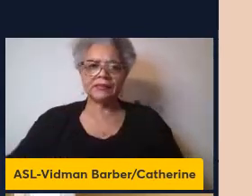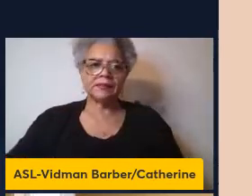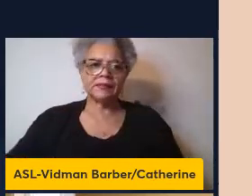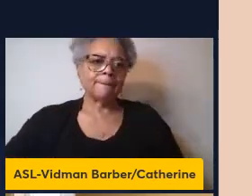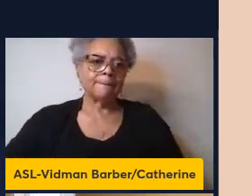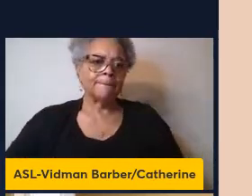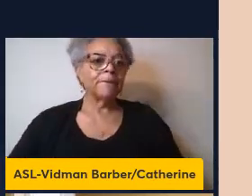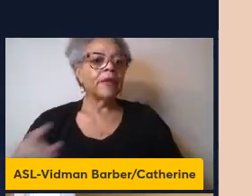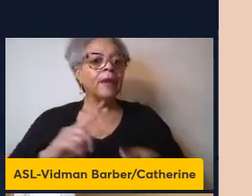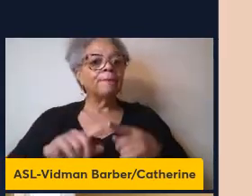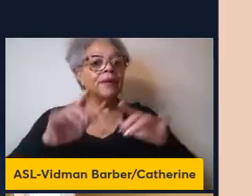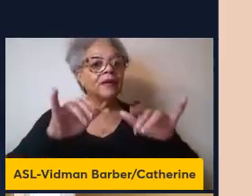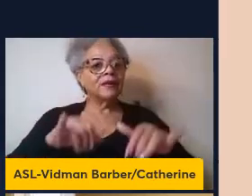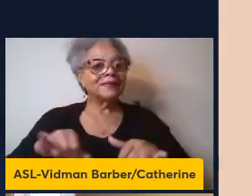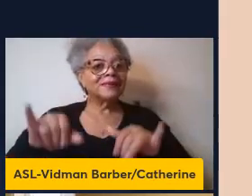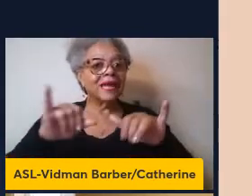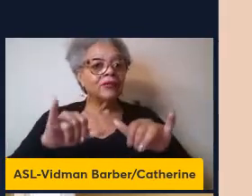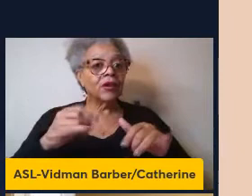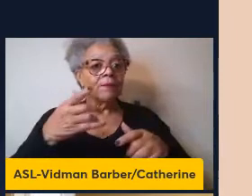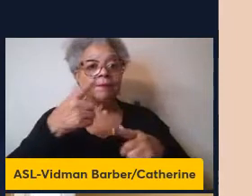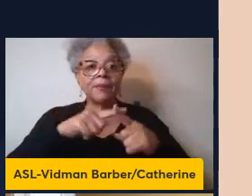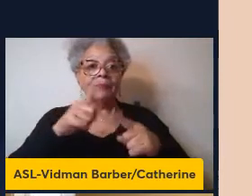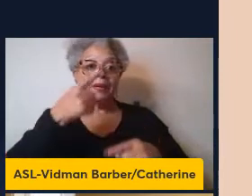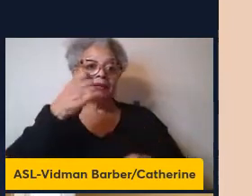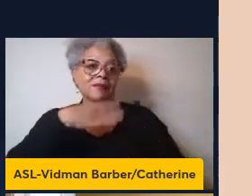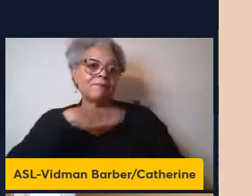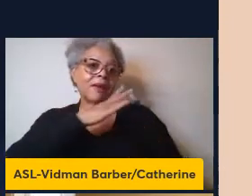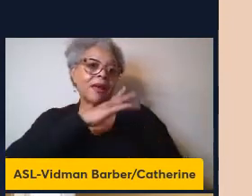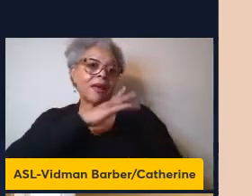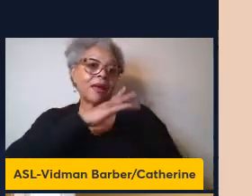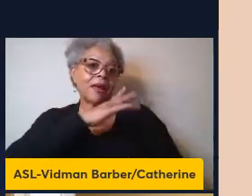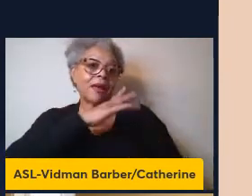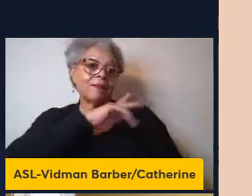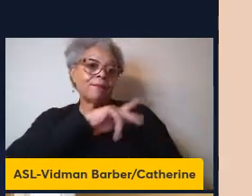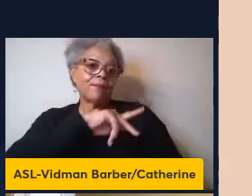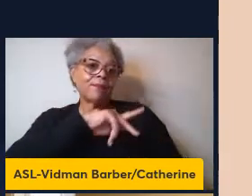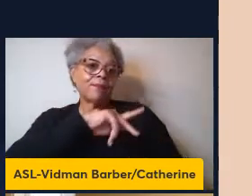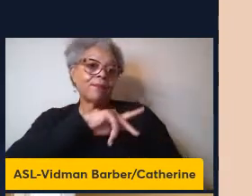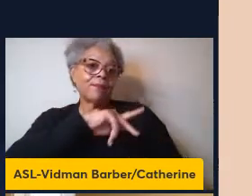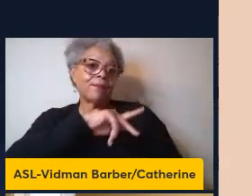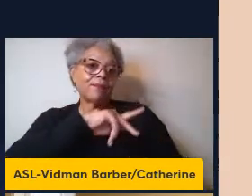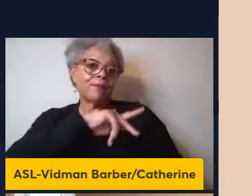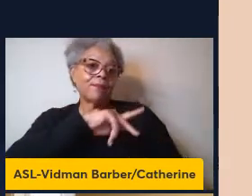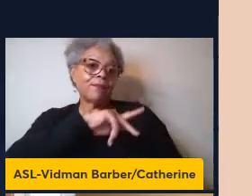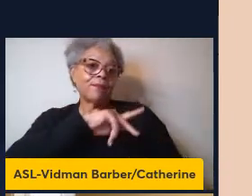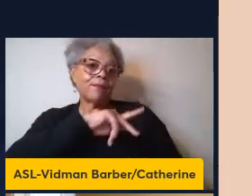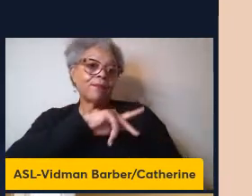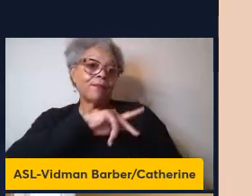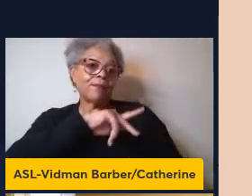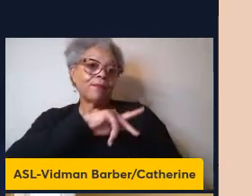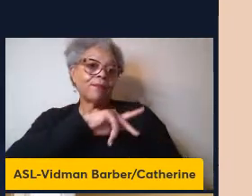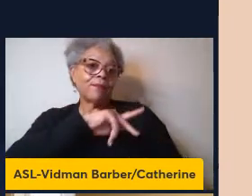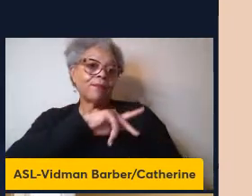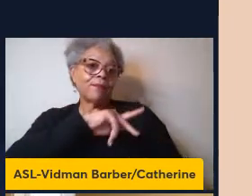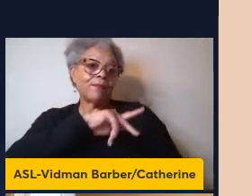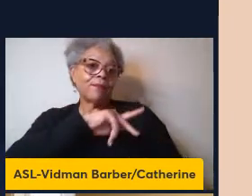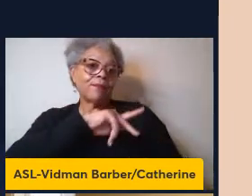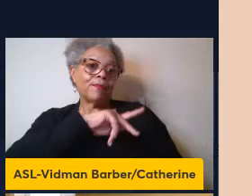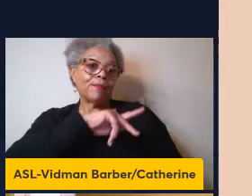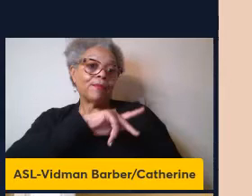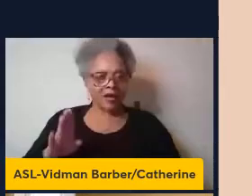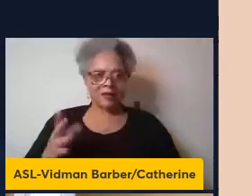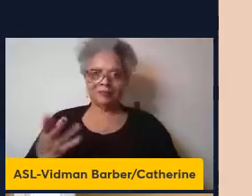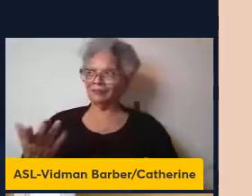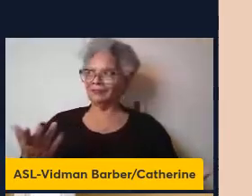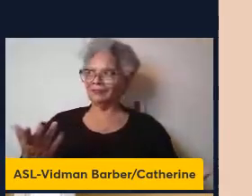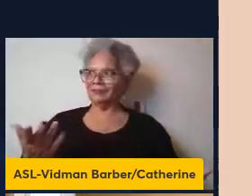a standard thing to go through. But because of my personal brand, people are reaching out to offer jobs. And there was a time in my life when